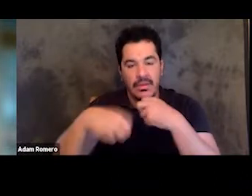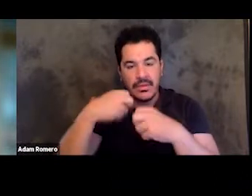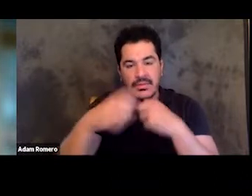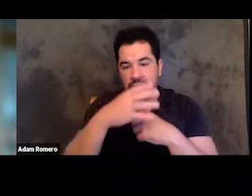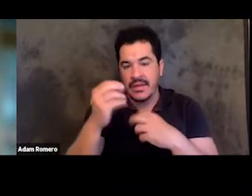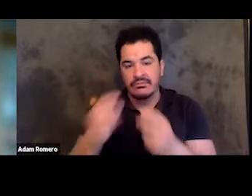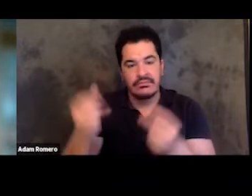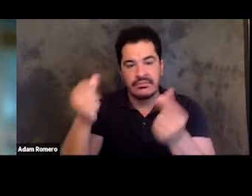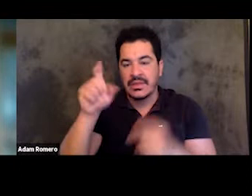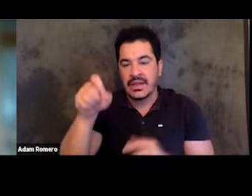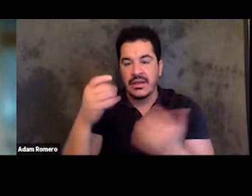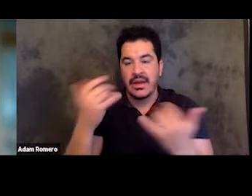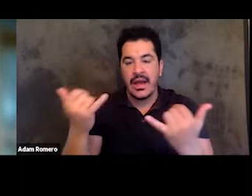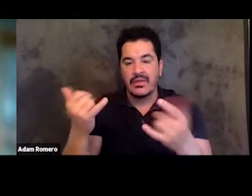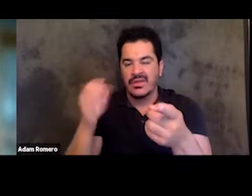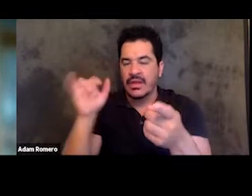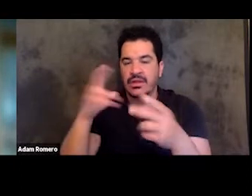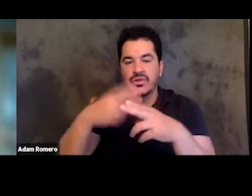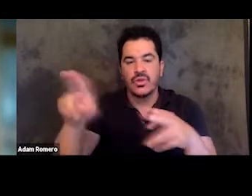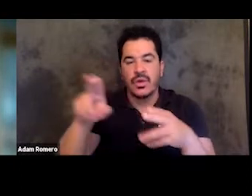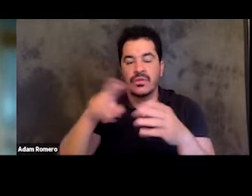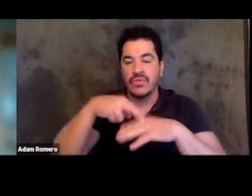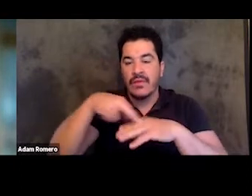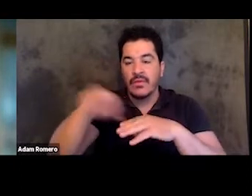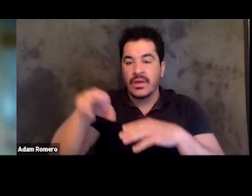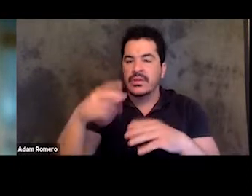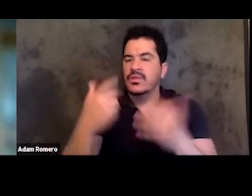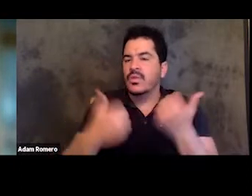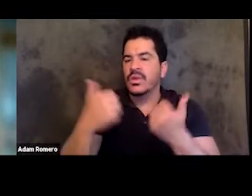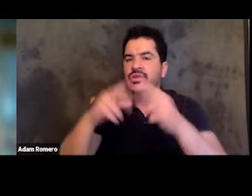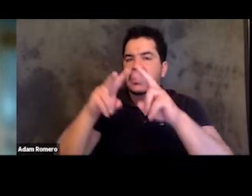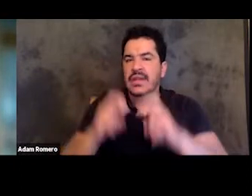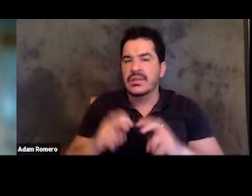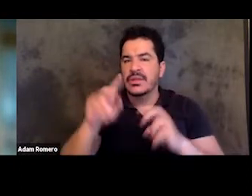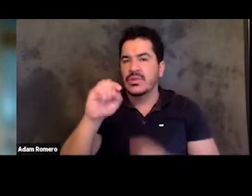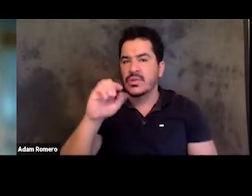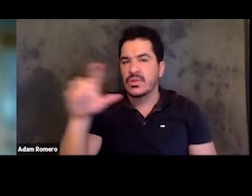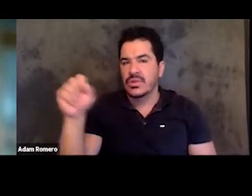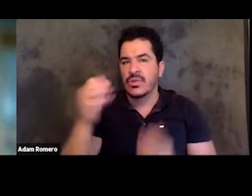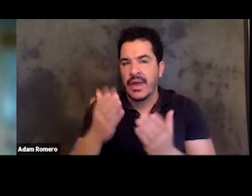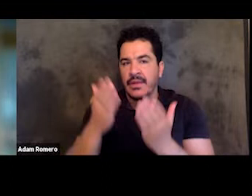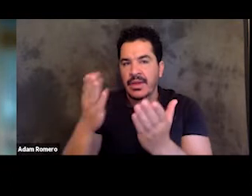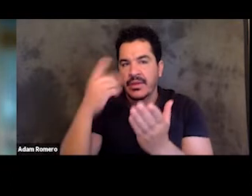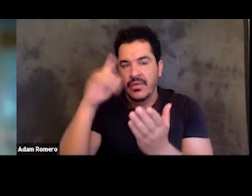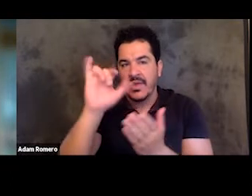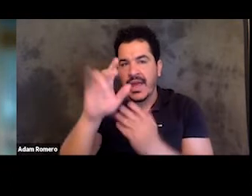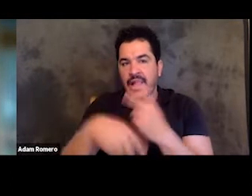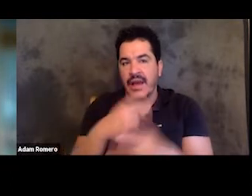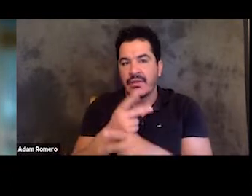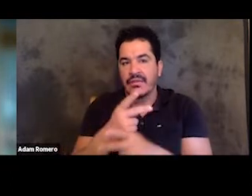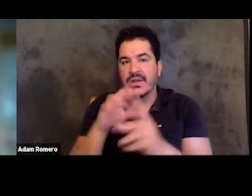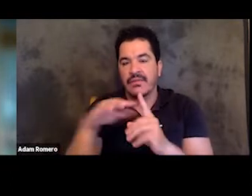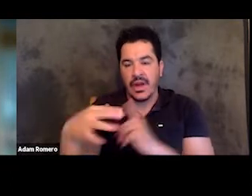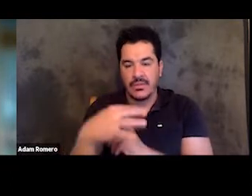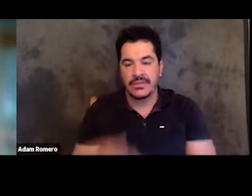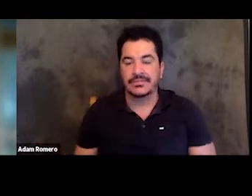are some of the assessment tools that might be recommended for that kind of implementing environment. You'll also notice